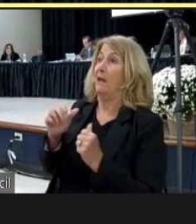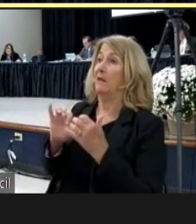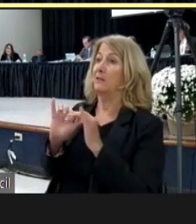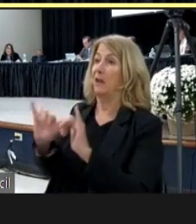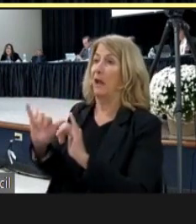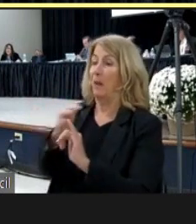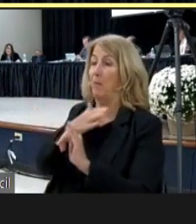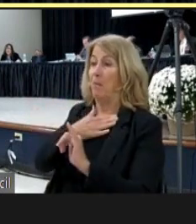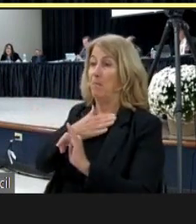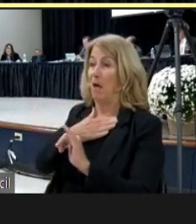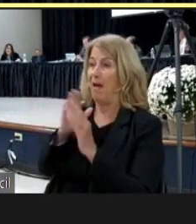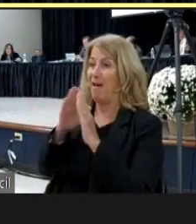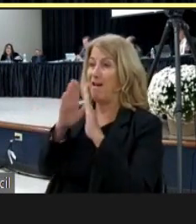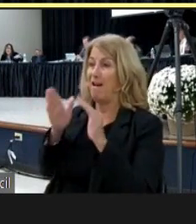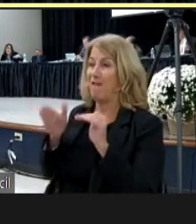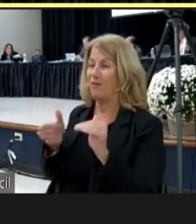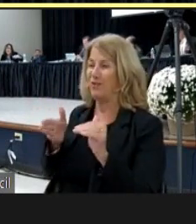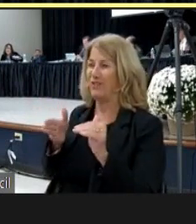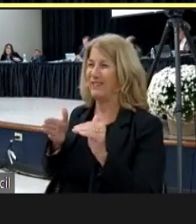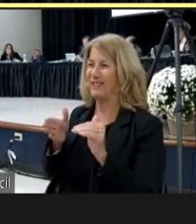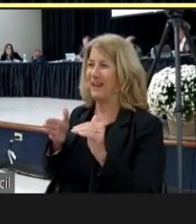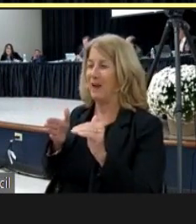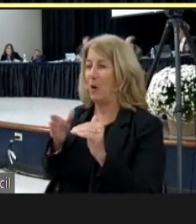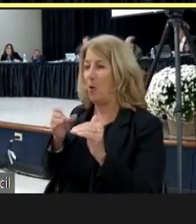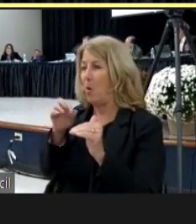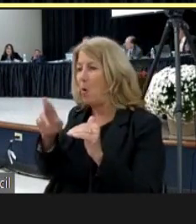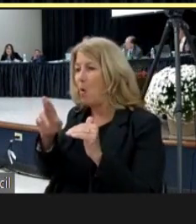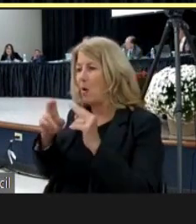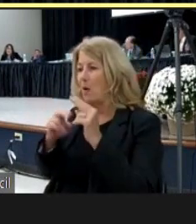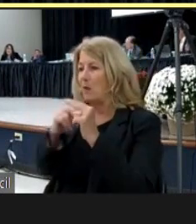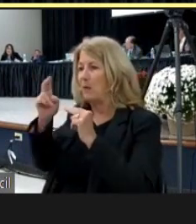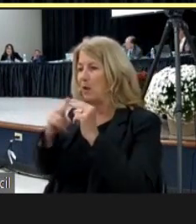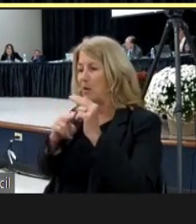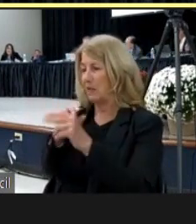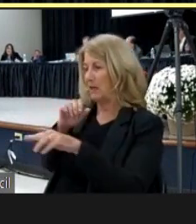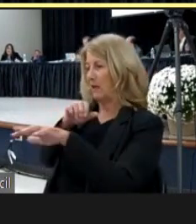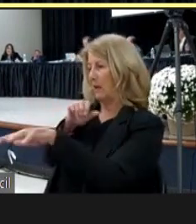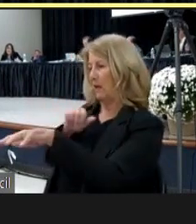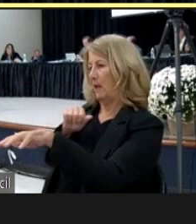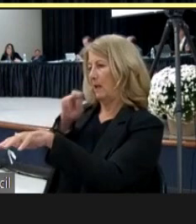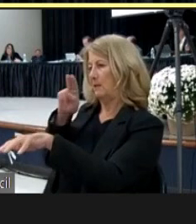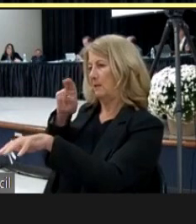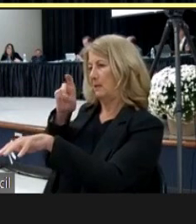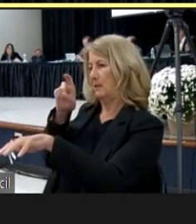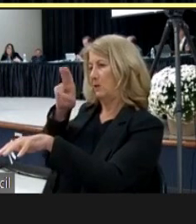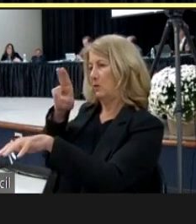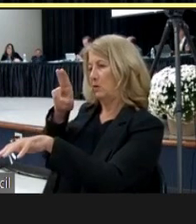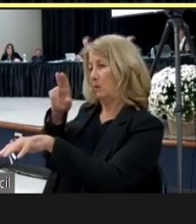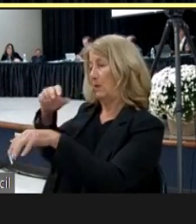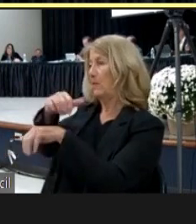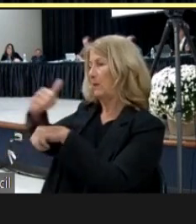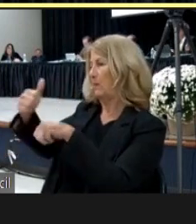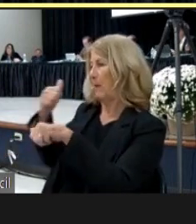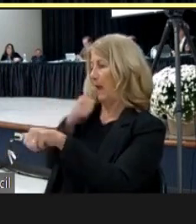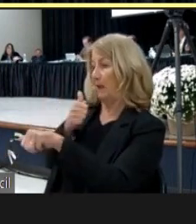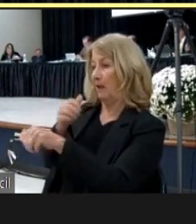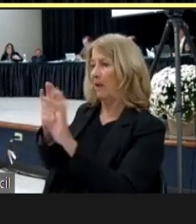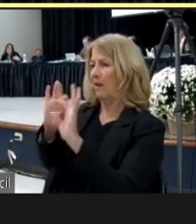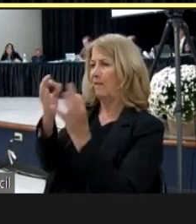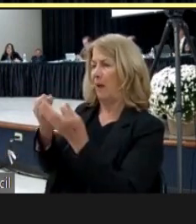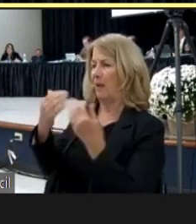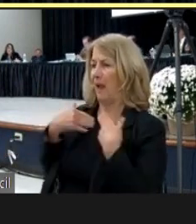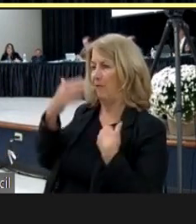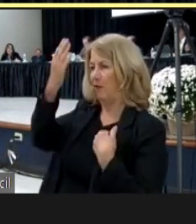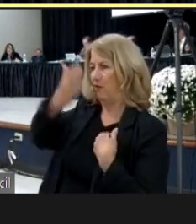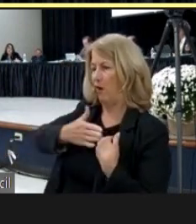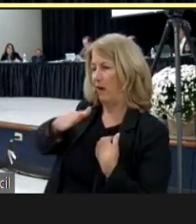my house or built an ADU in the back of the house, so the family has the front part of the house,